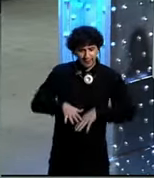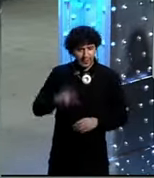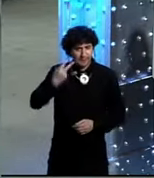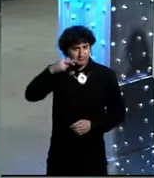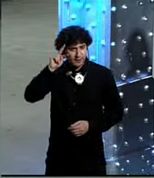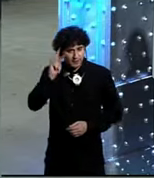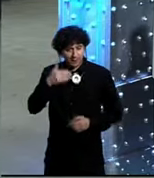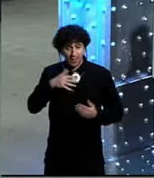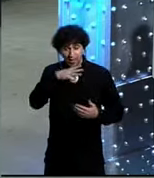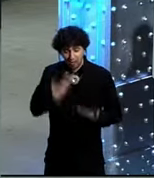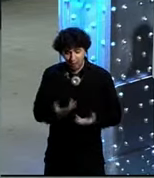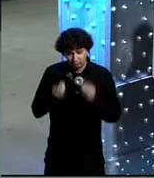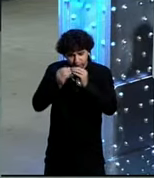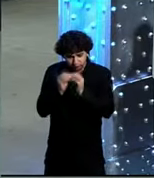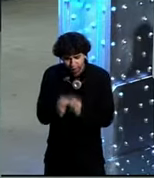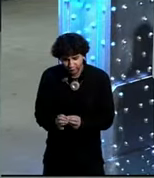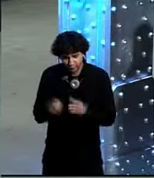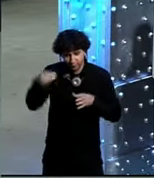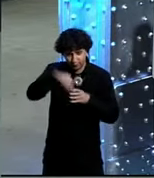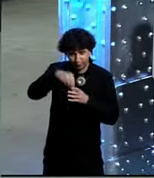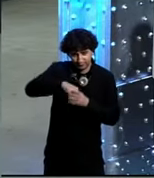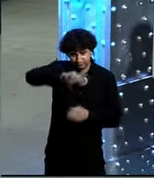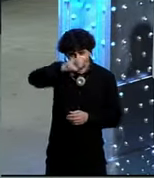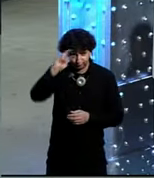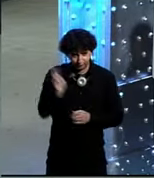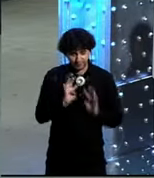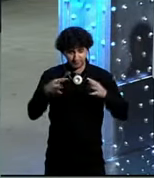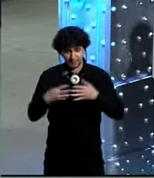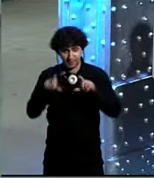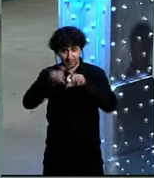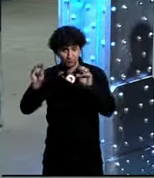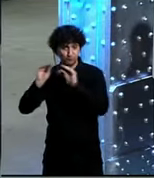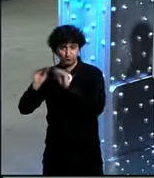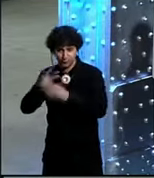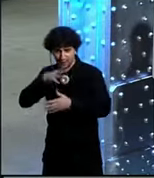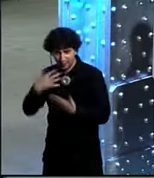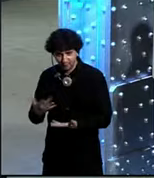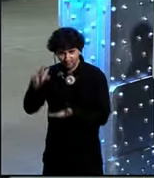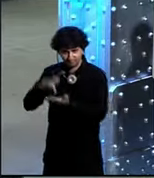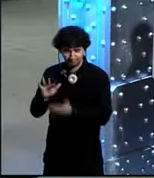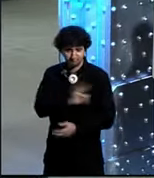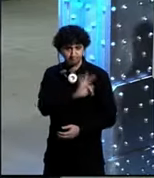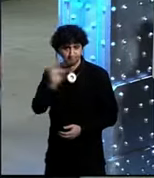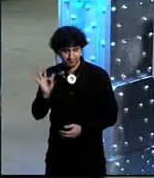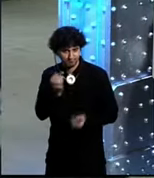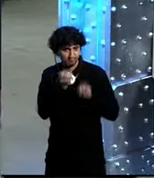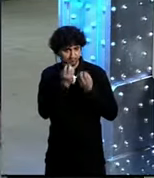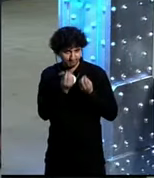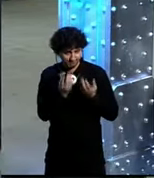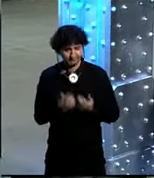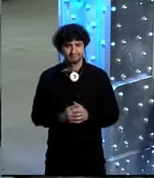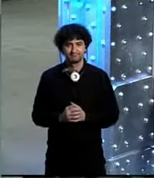he got some values that allows him to create transmedia content in the company he's working in. And well, you've got the floor.